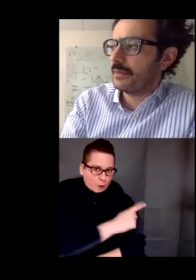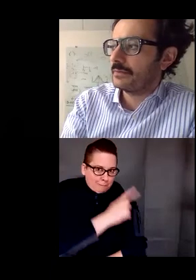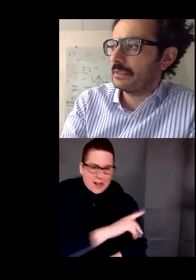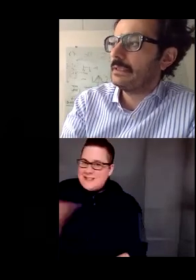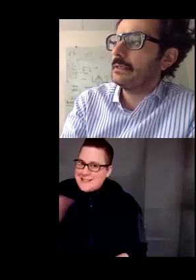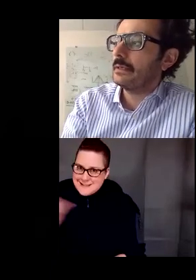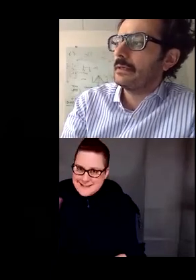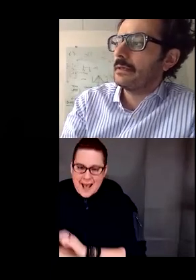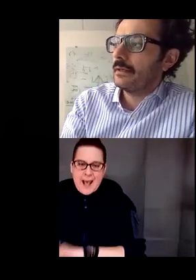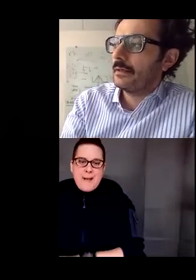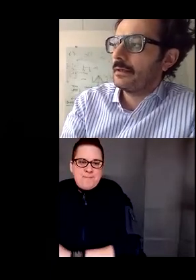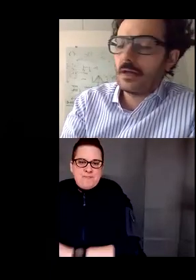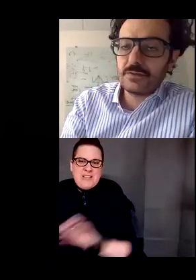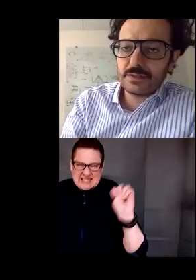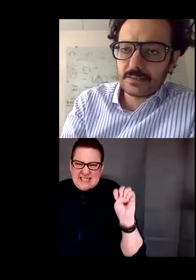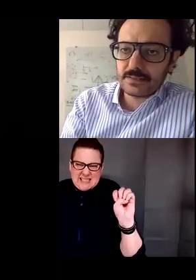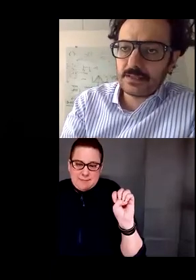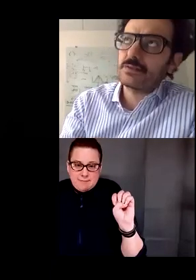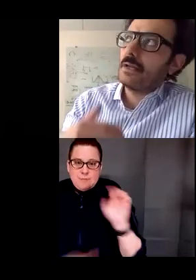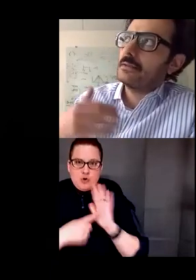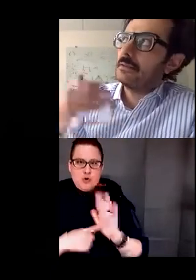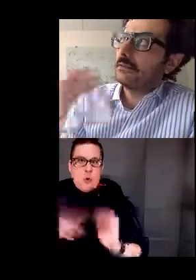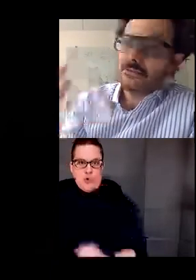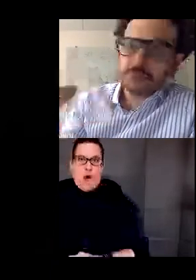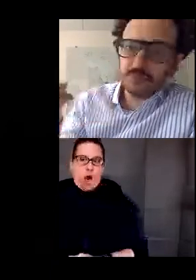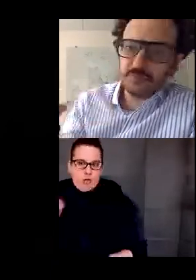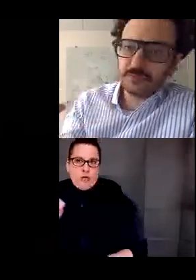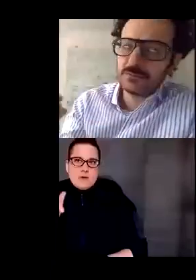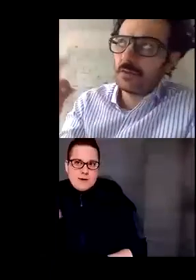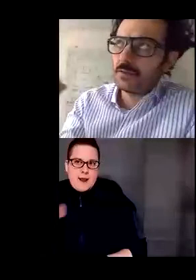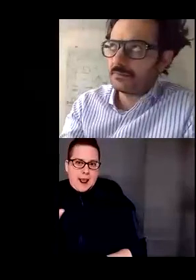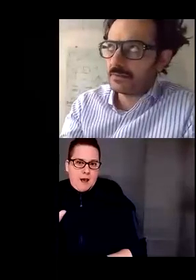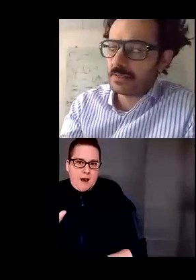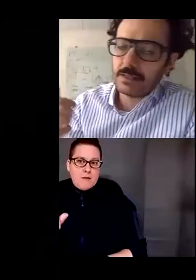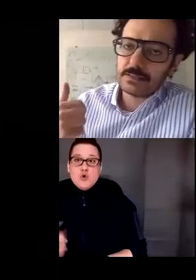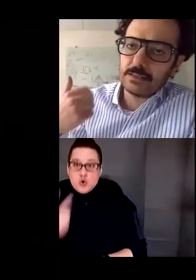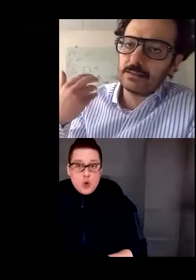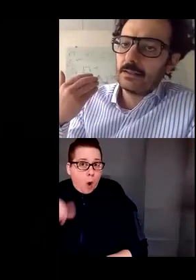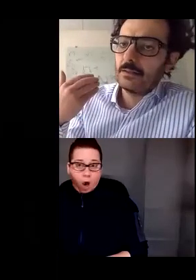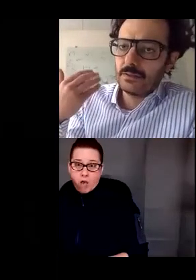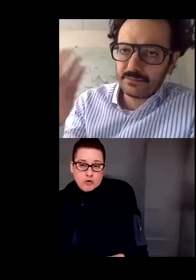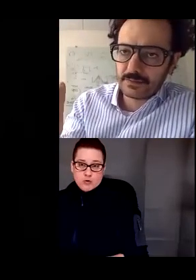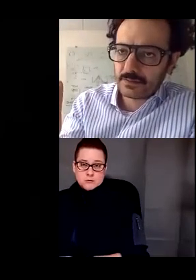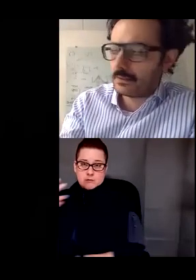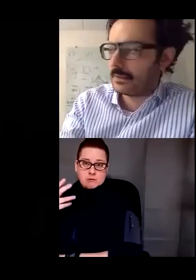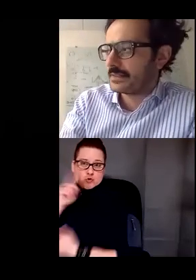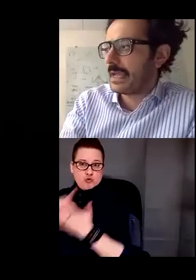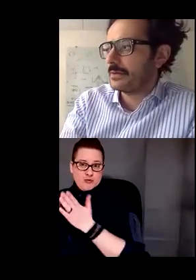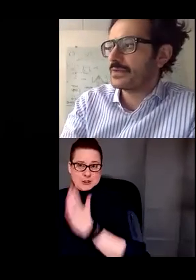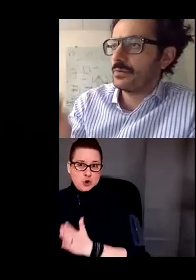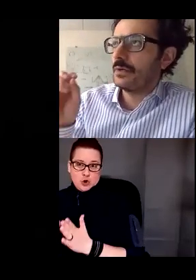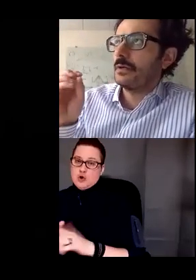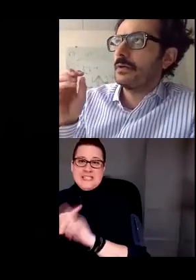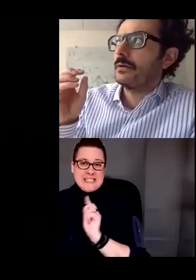we found it in E, in other data sets collected at two other different sites and with different